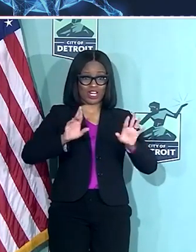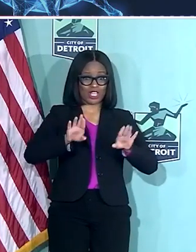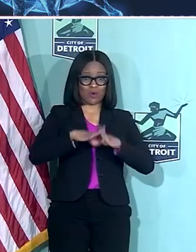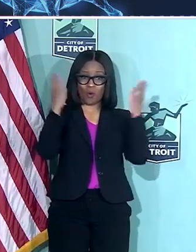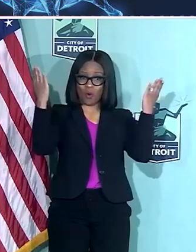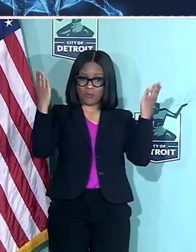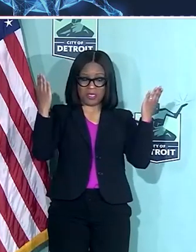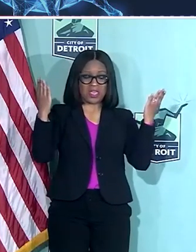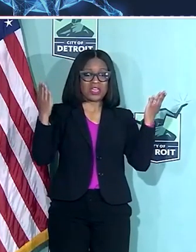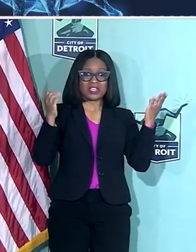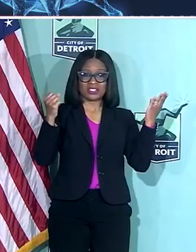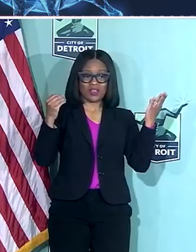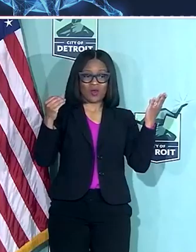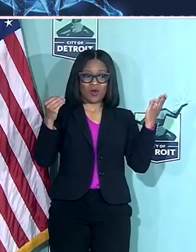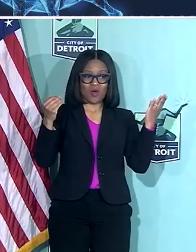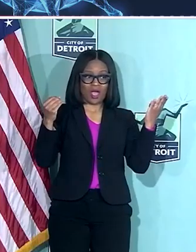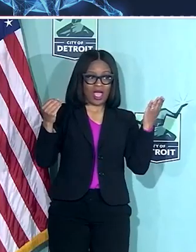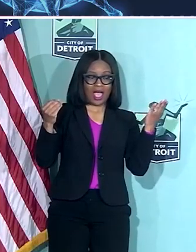being,